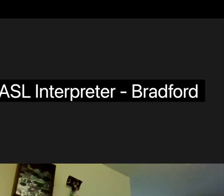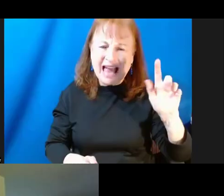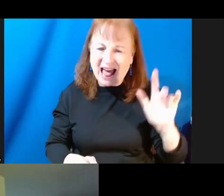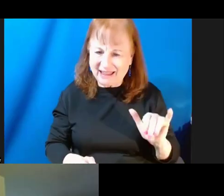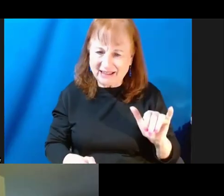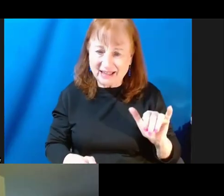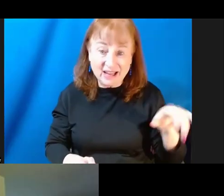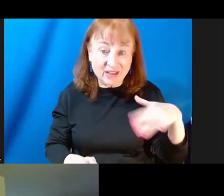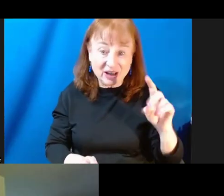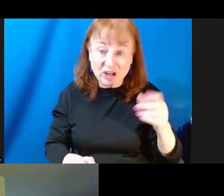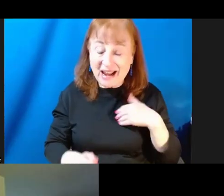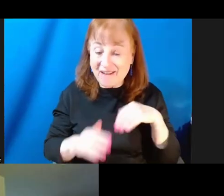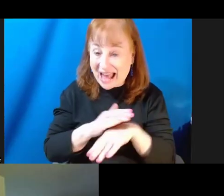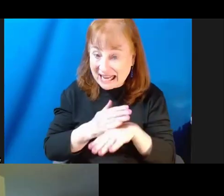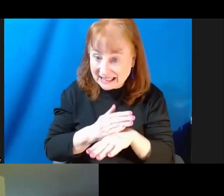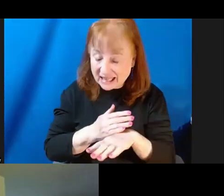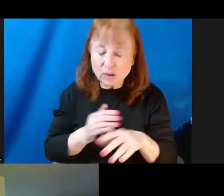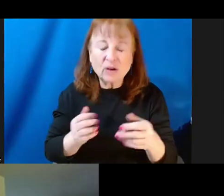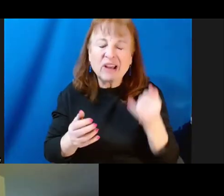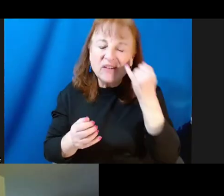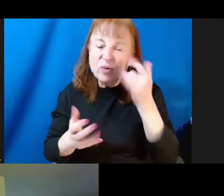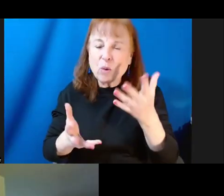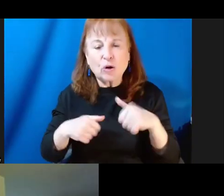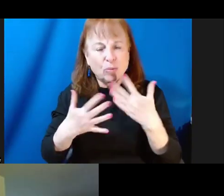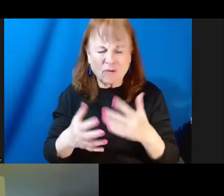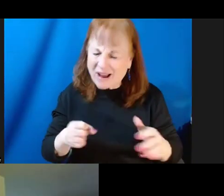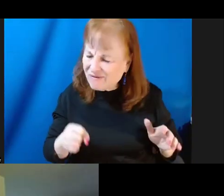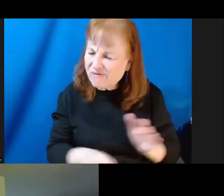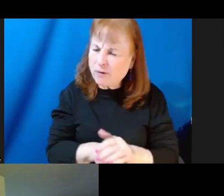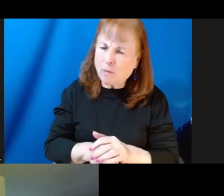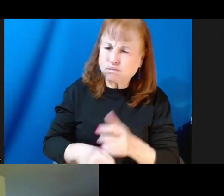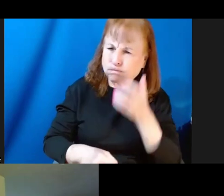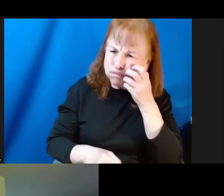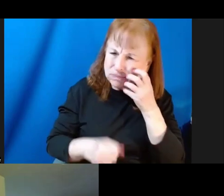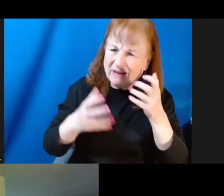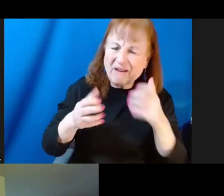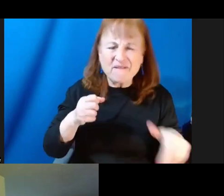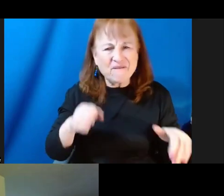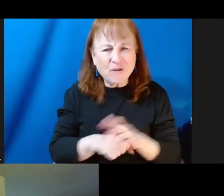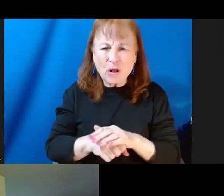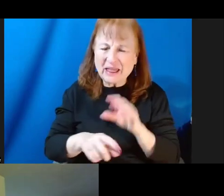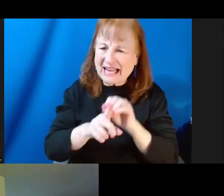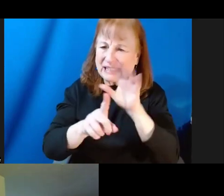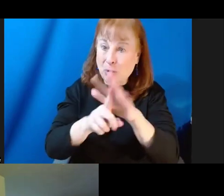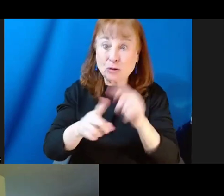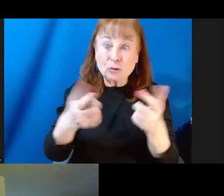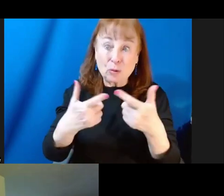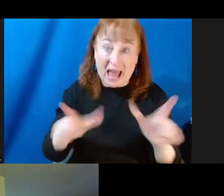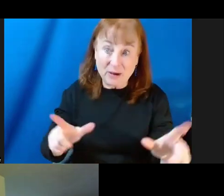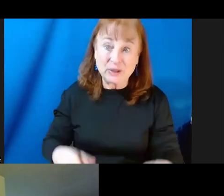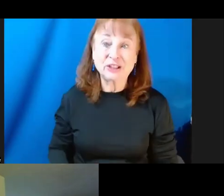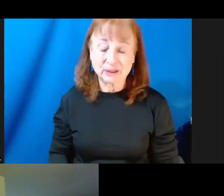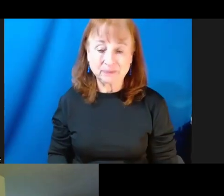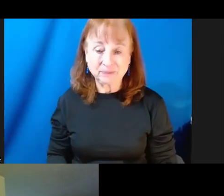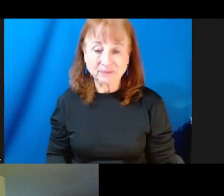have access to for us to provide robust, complete, full exposure to language?